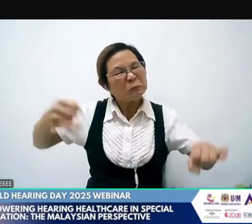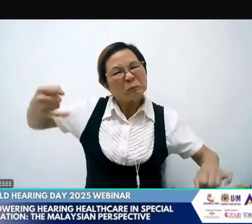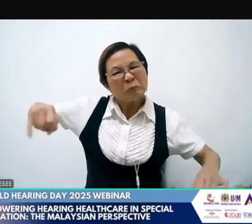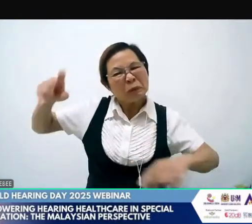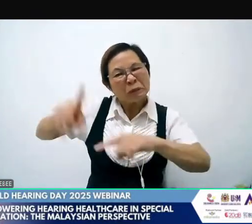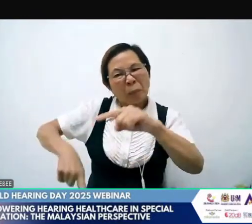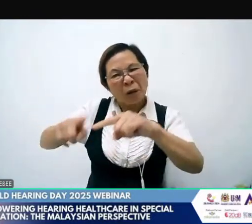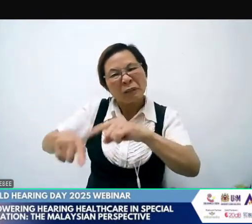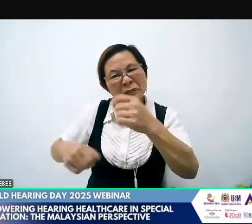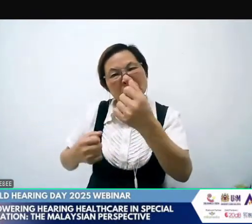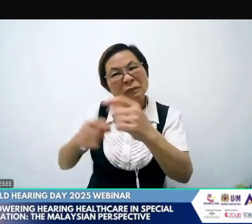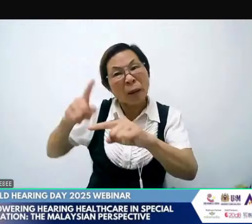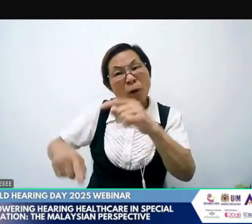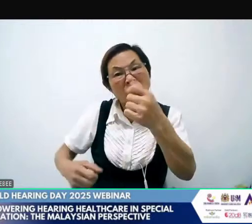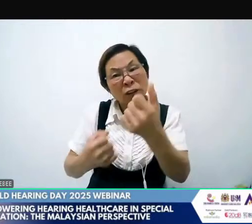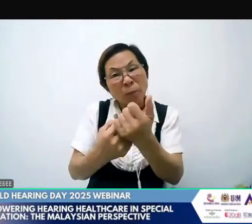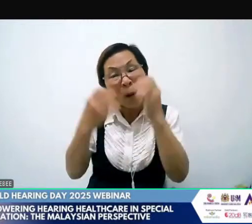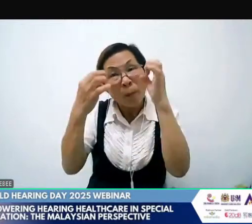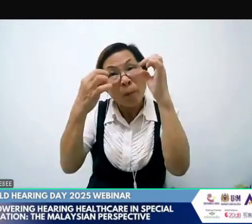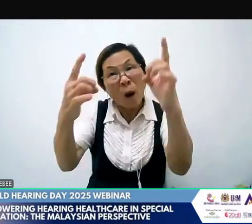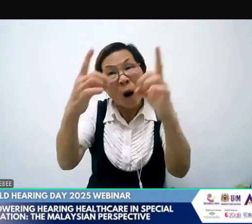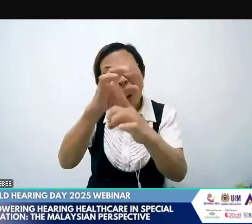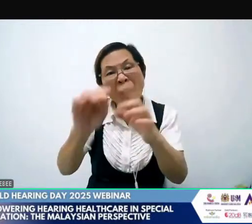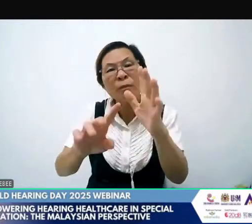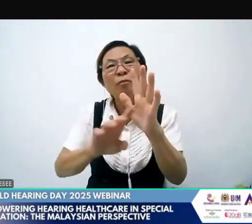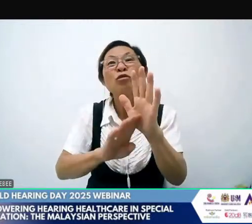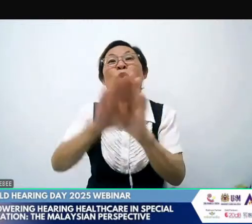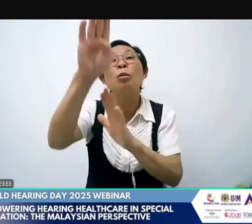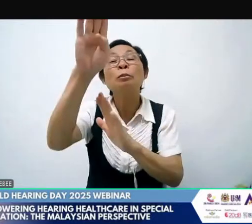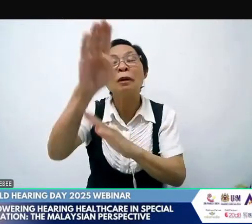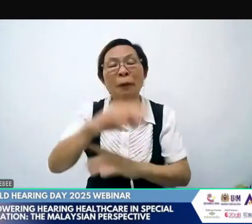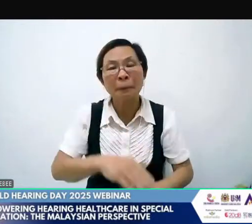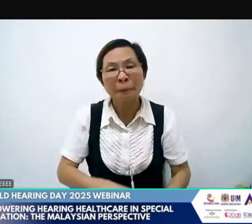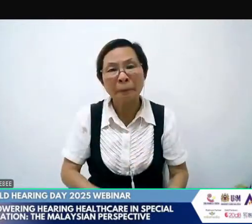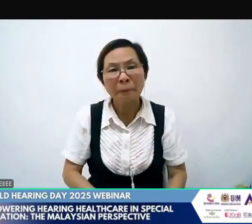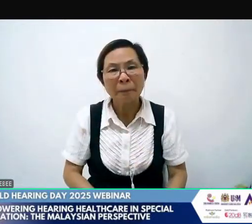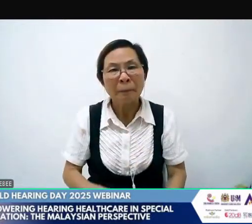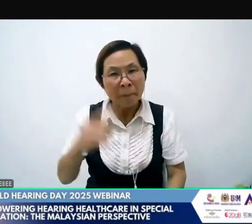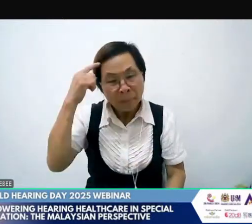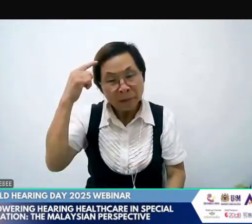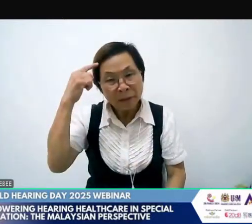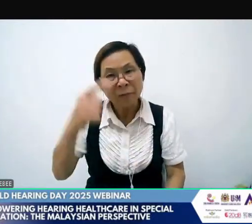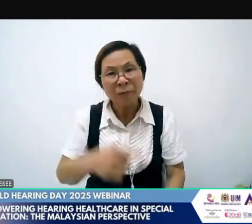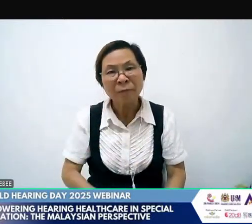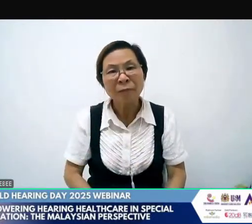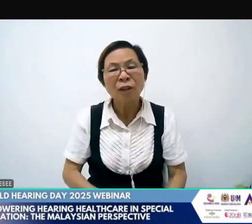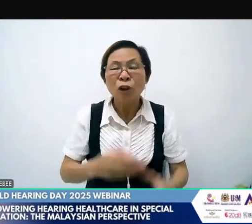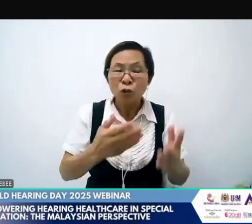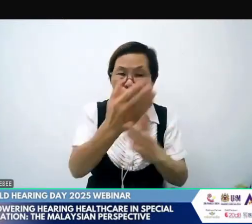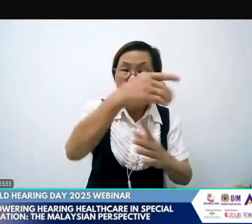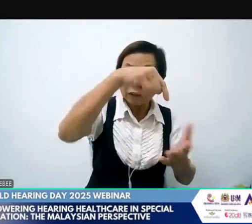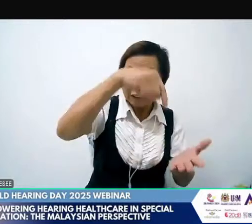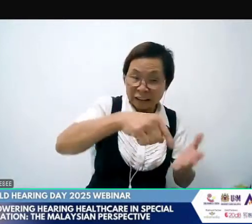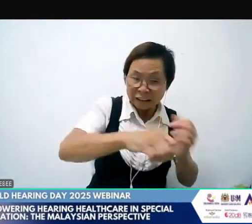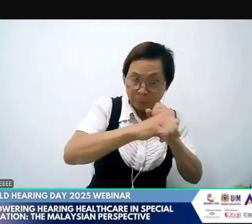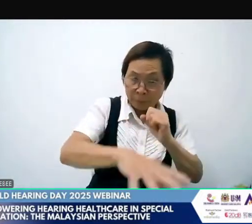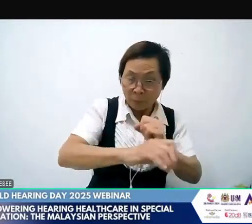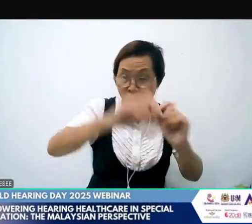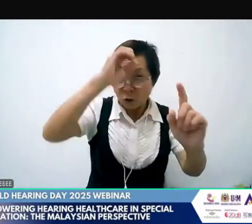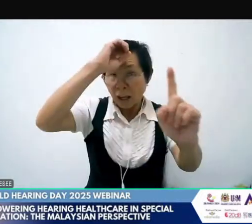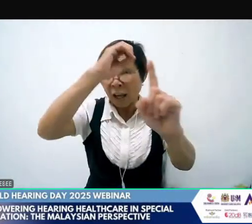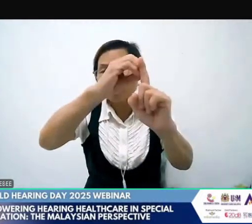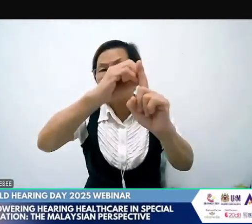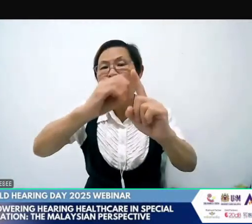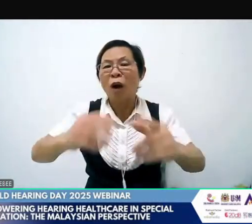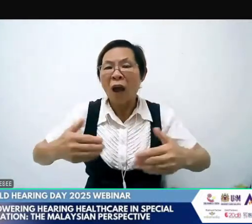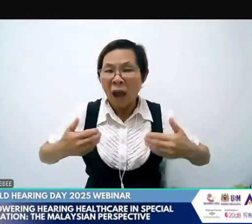of supporting their education and developmental needs. Through the hearing awareness campaign, we aim to provide